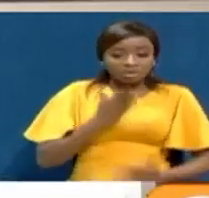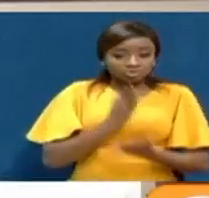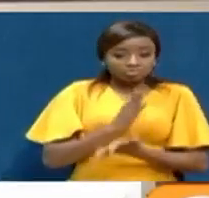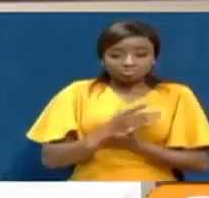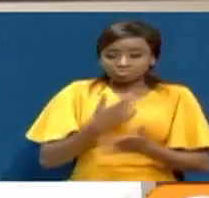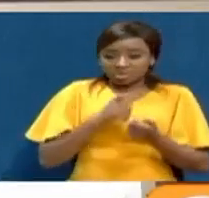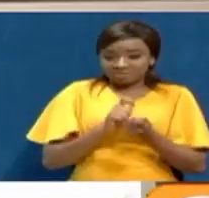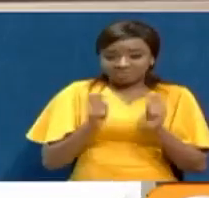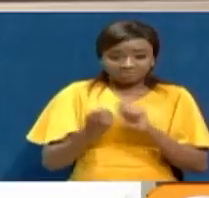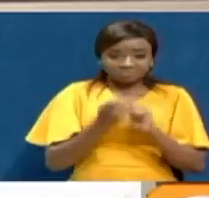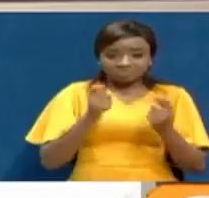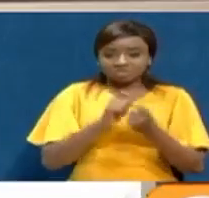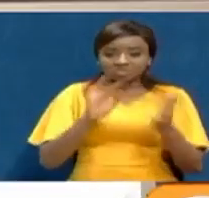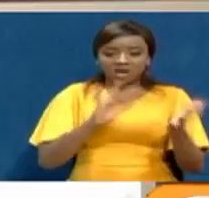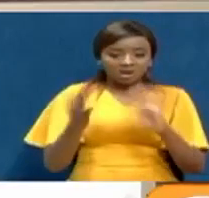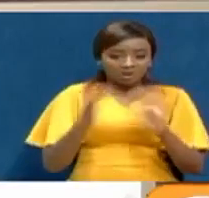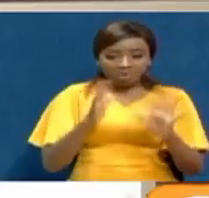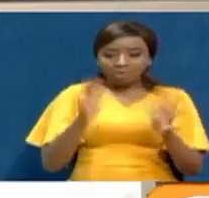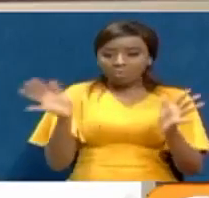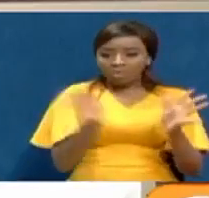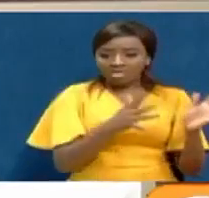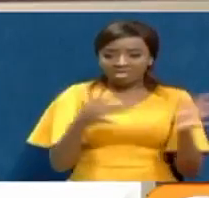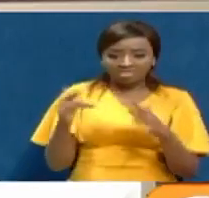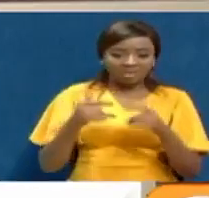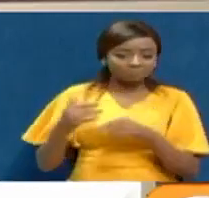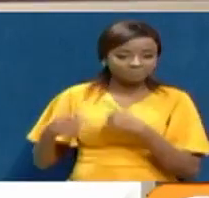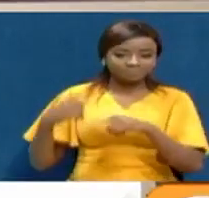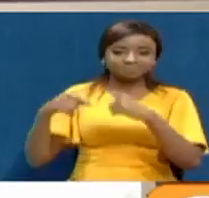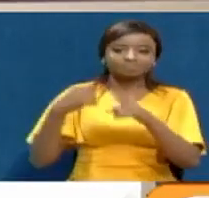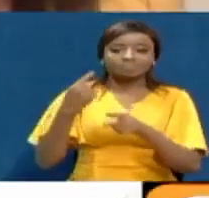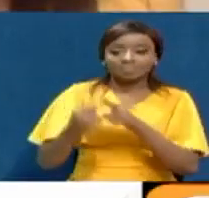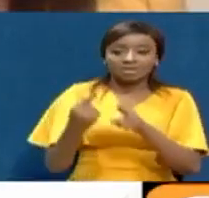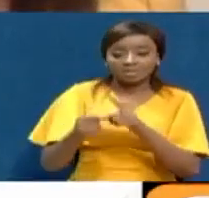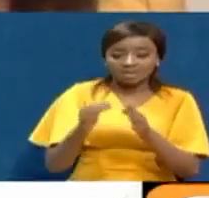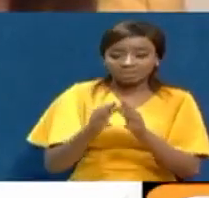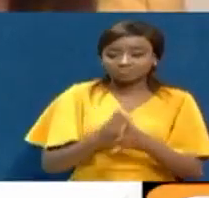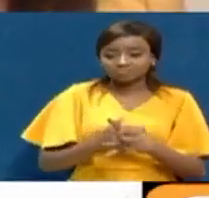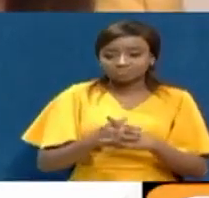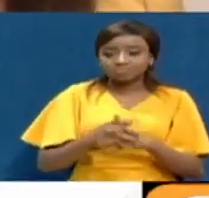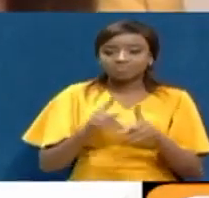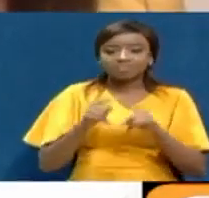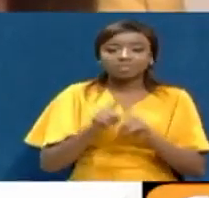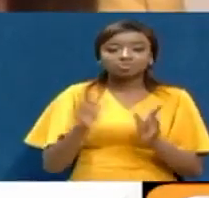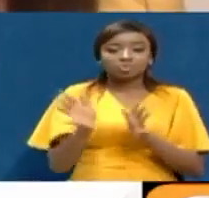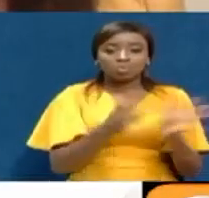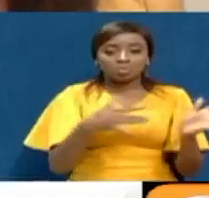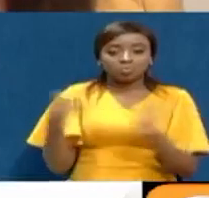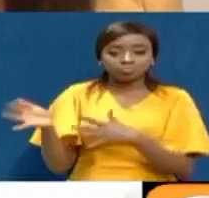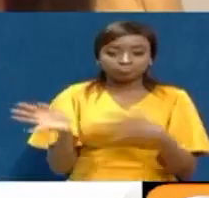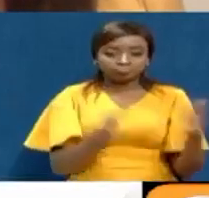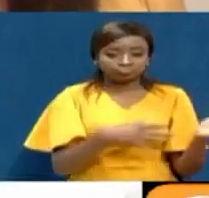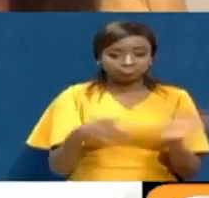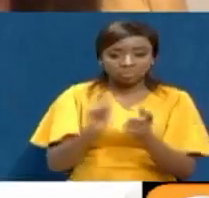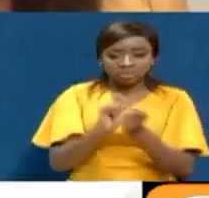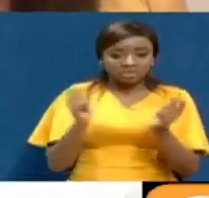how the weather has been, the regimen of weather throughout the years. And climate change has always been the culprit that